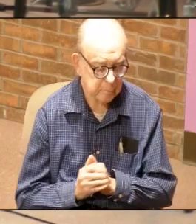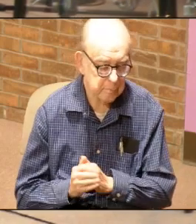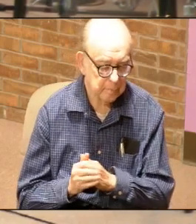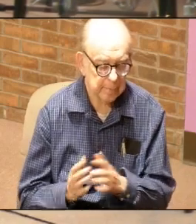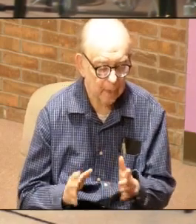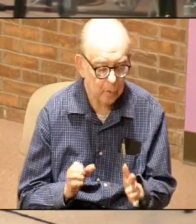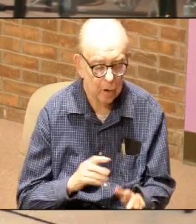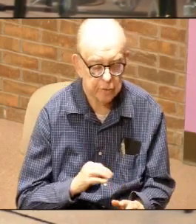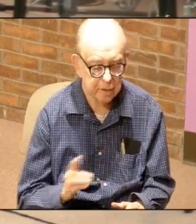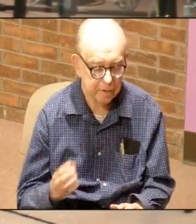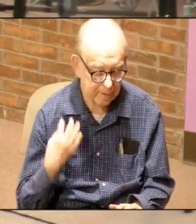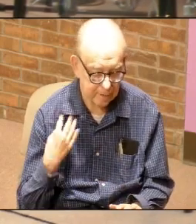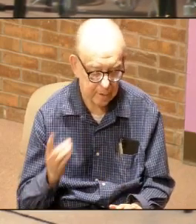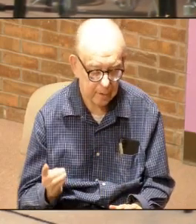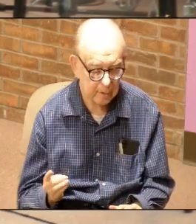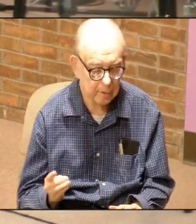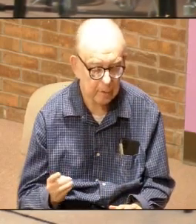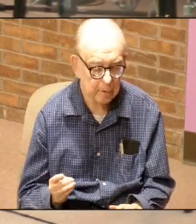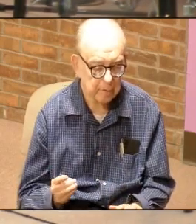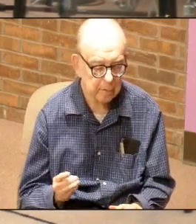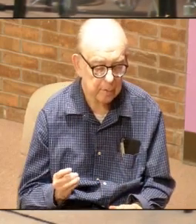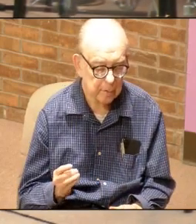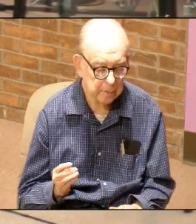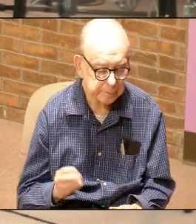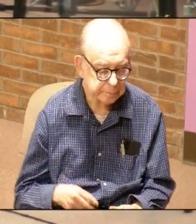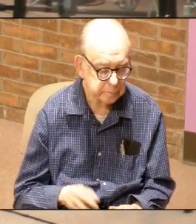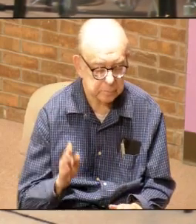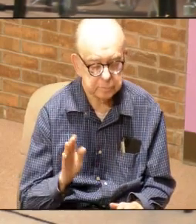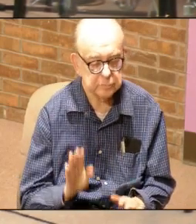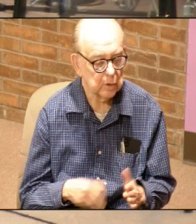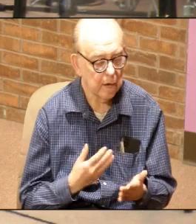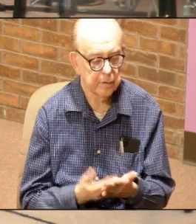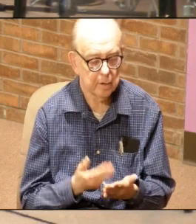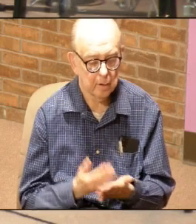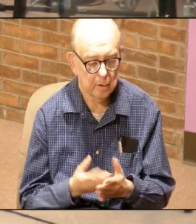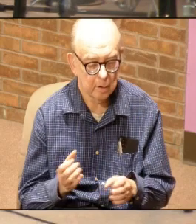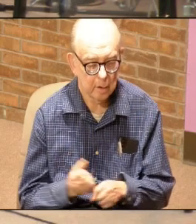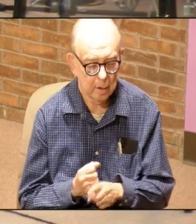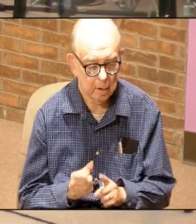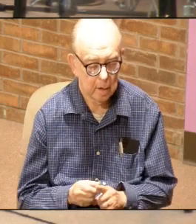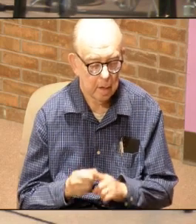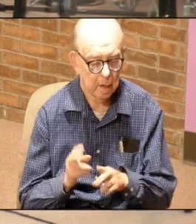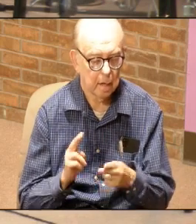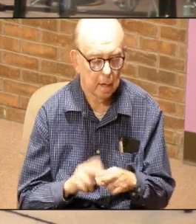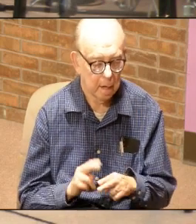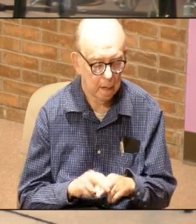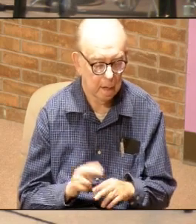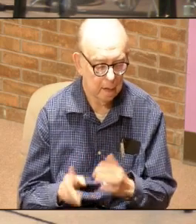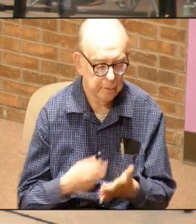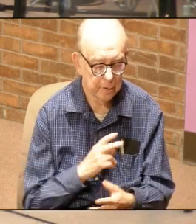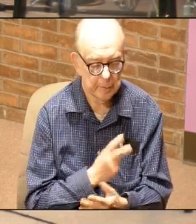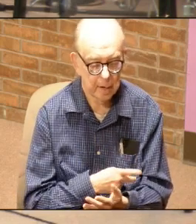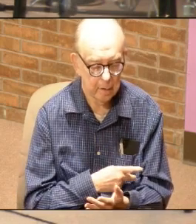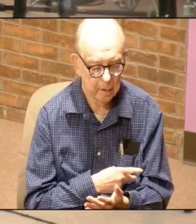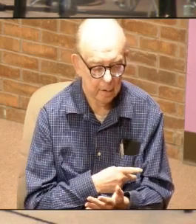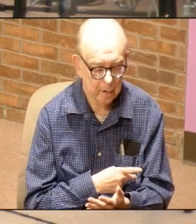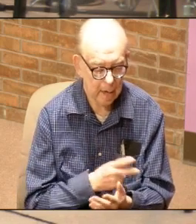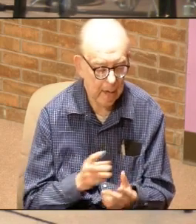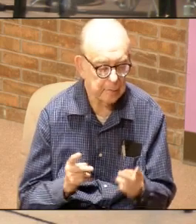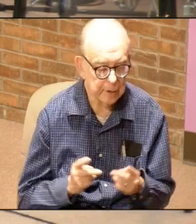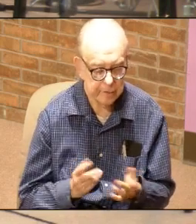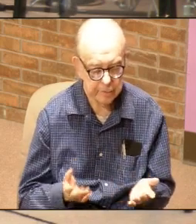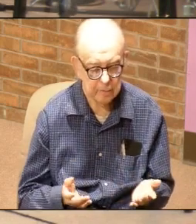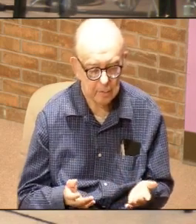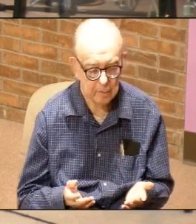Washington, D.C., who has to raise up all kinds of money to get certain seats and certain powers and position.